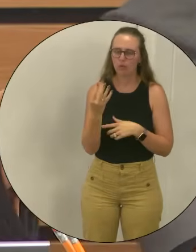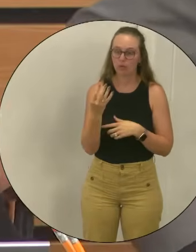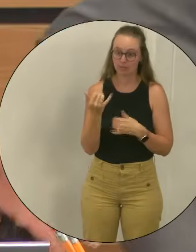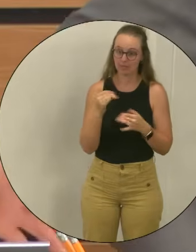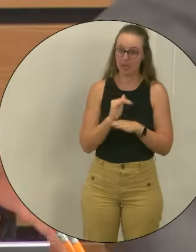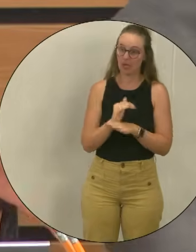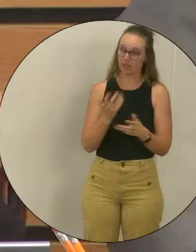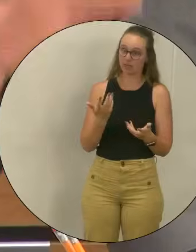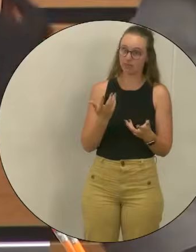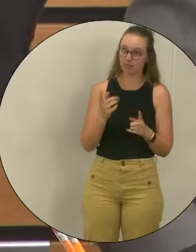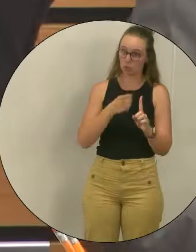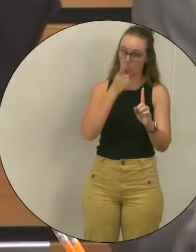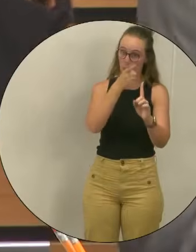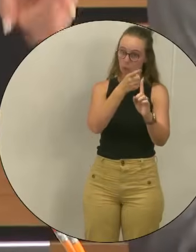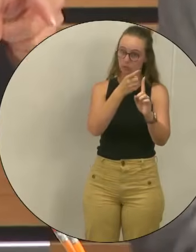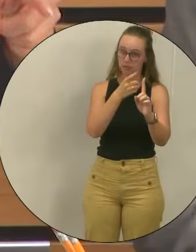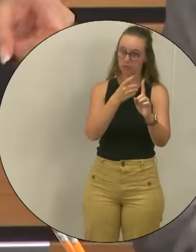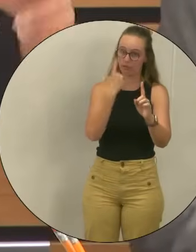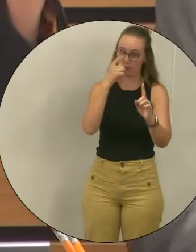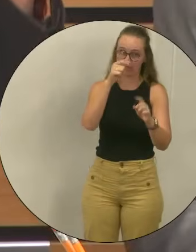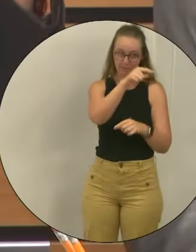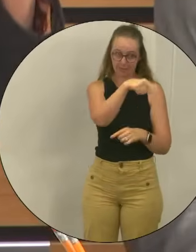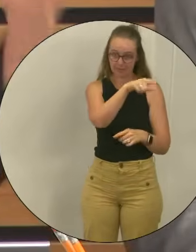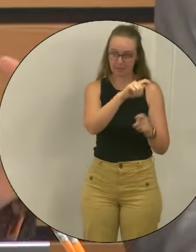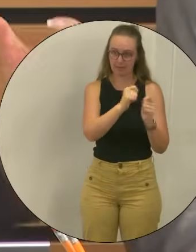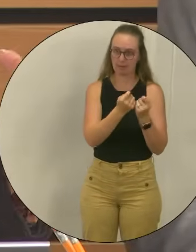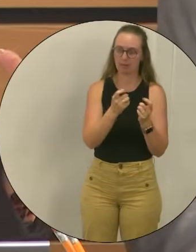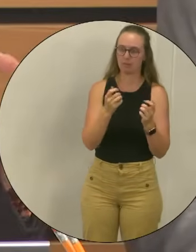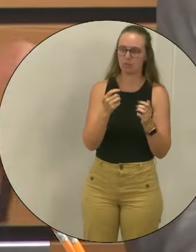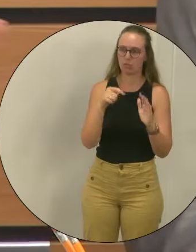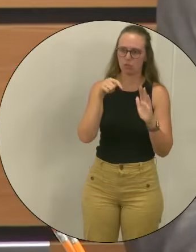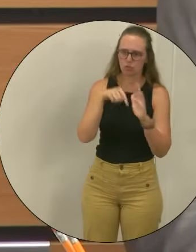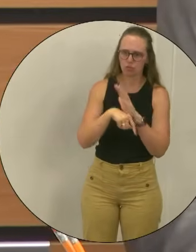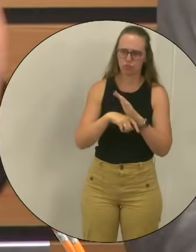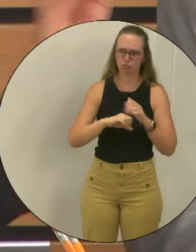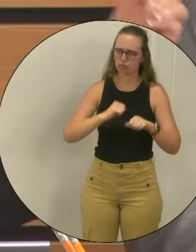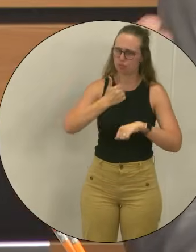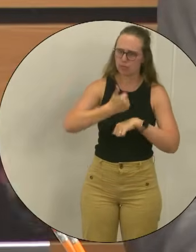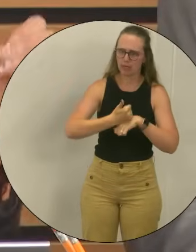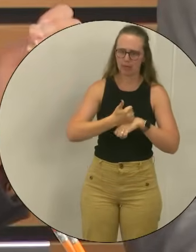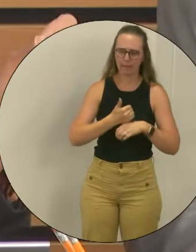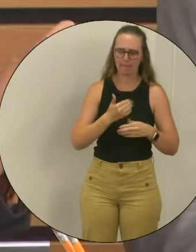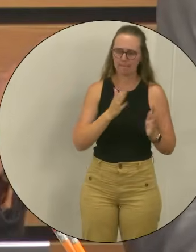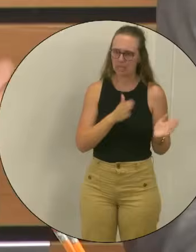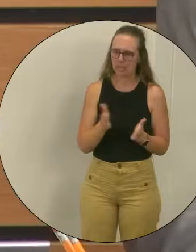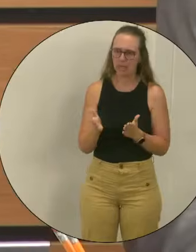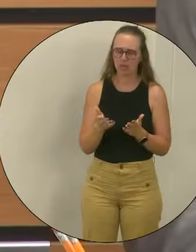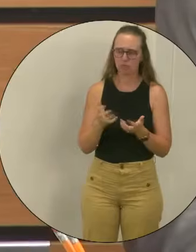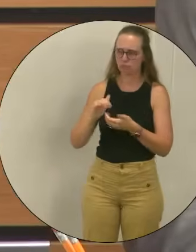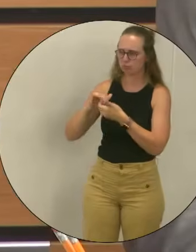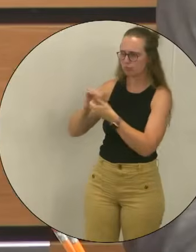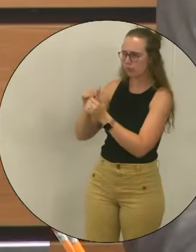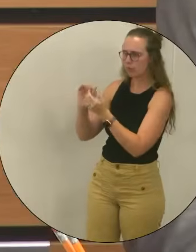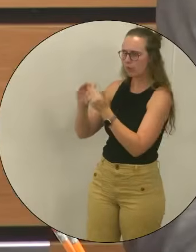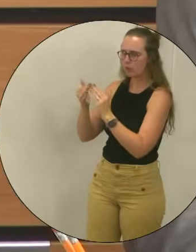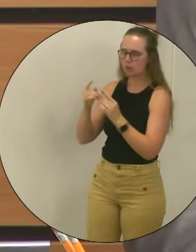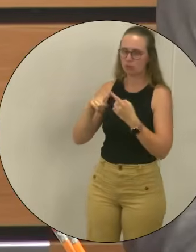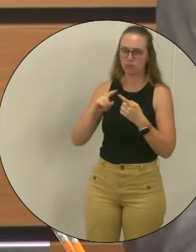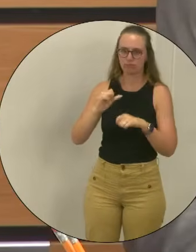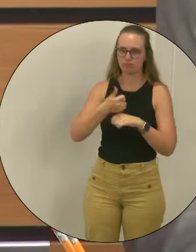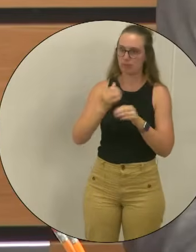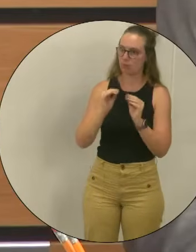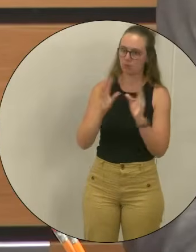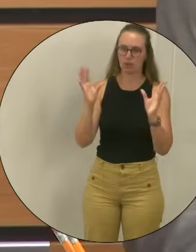4 tonight for this team to be able to dig deep work with our community, right, to build out